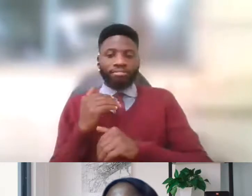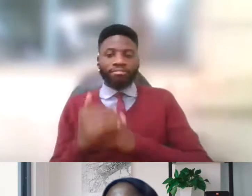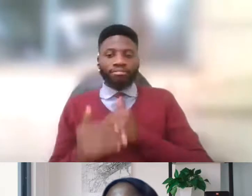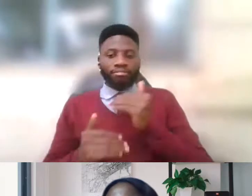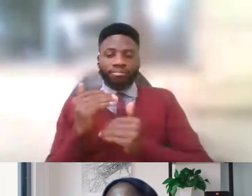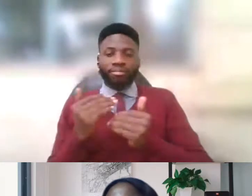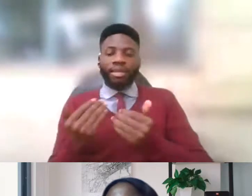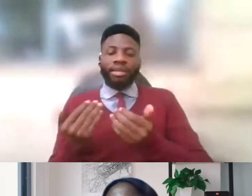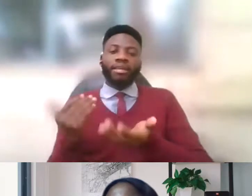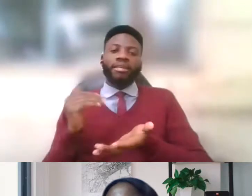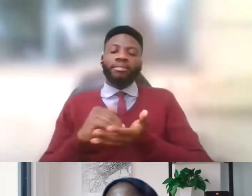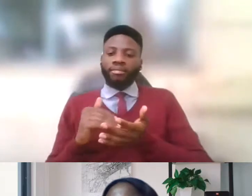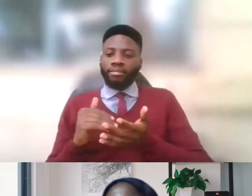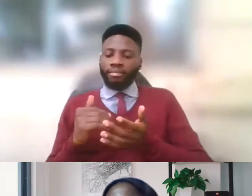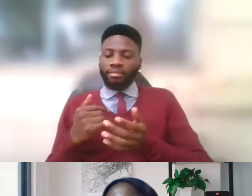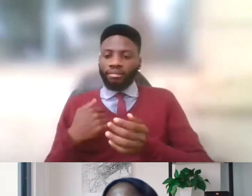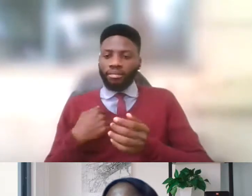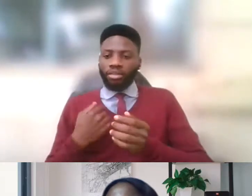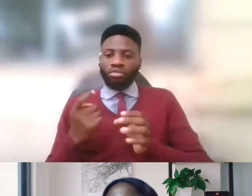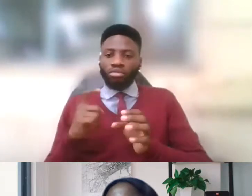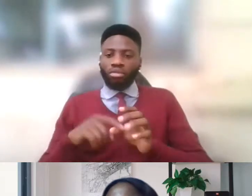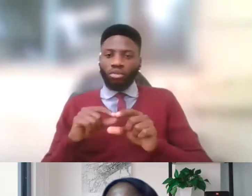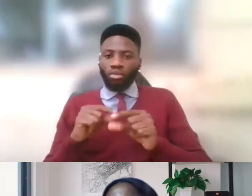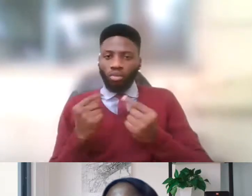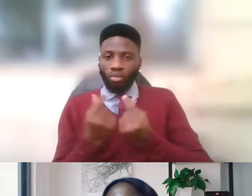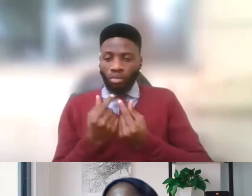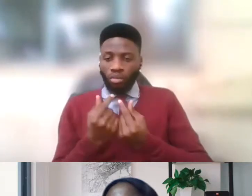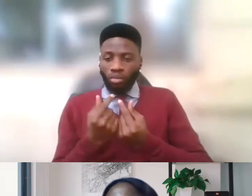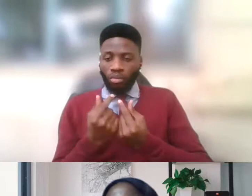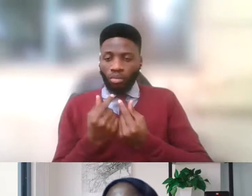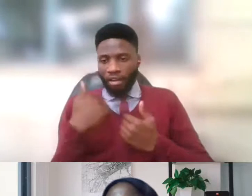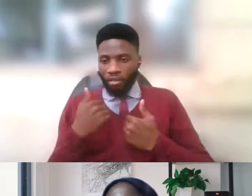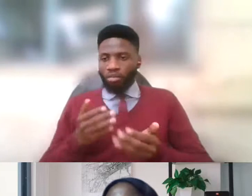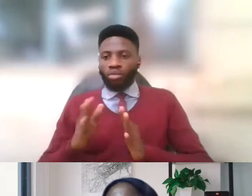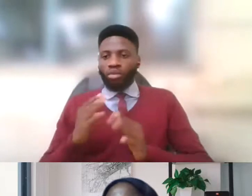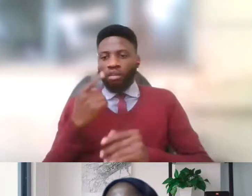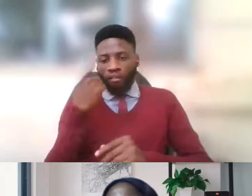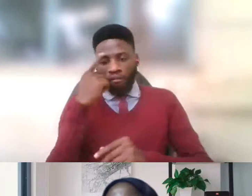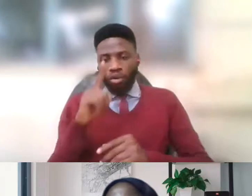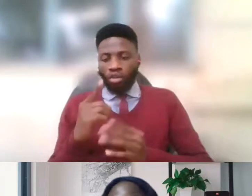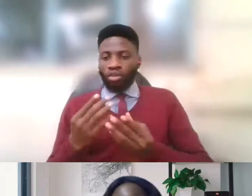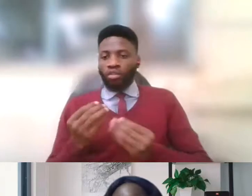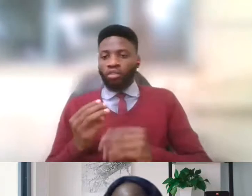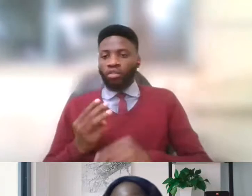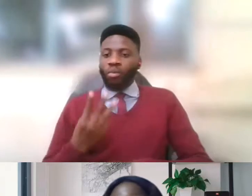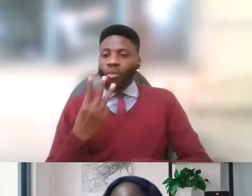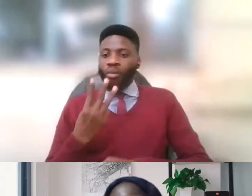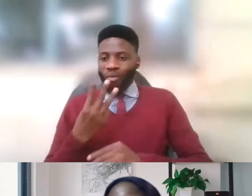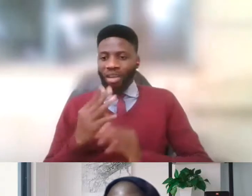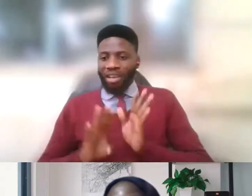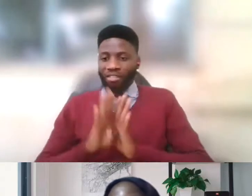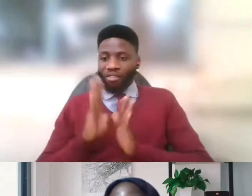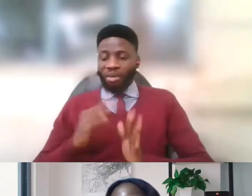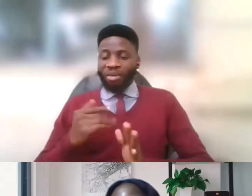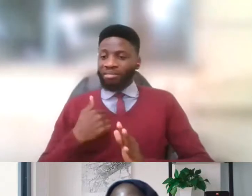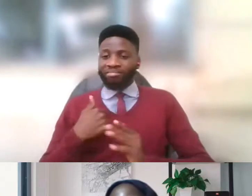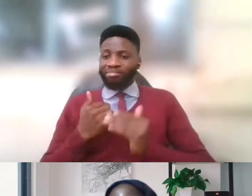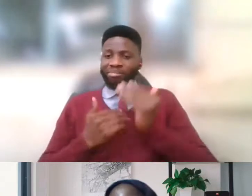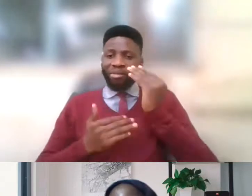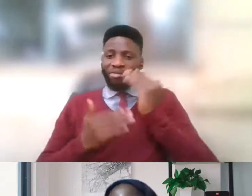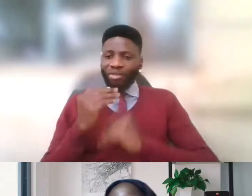on technology, more automated, what's my role? And I wouldn't give up hope. I think your role is to find those unique